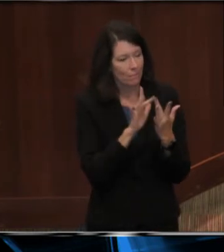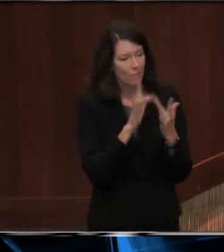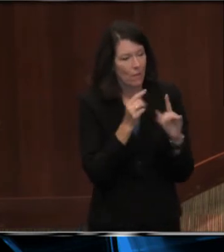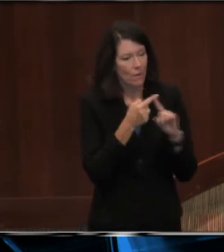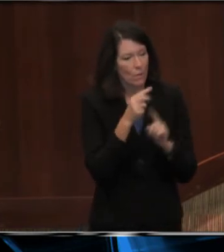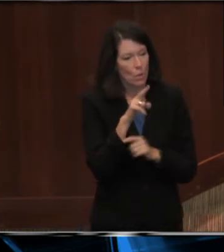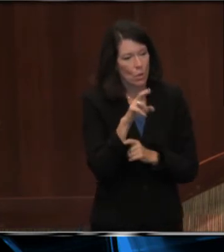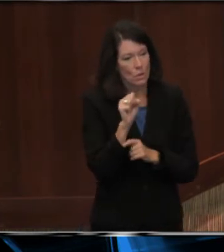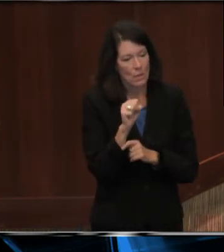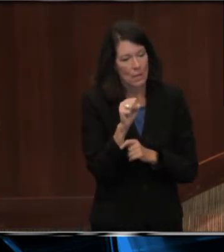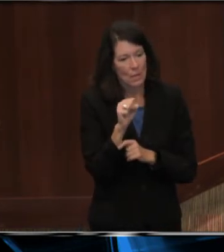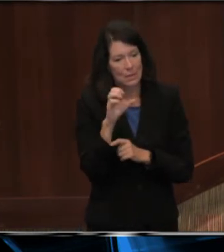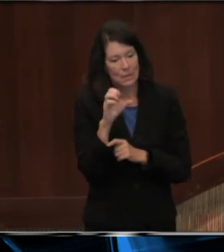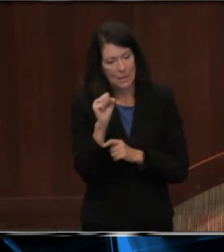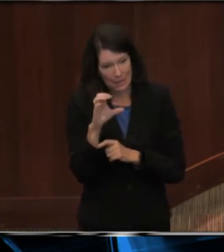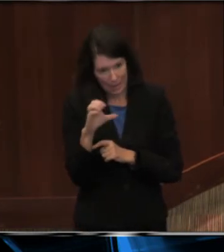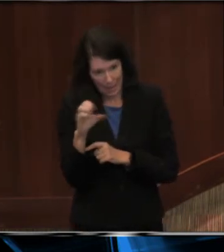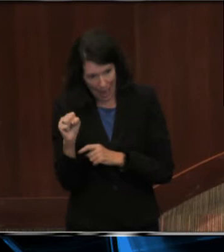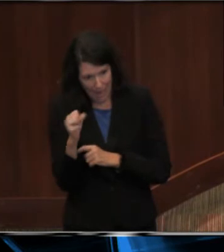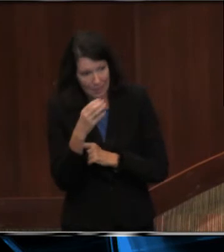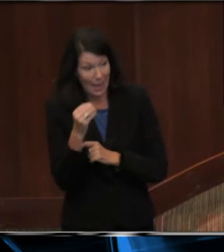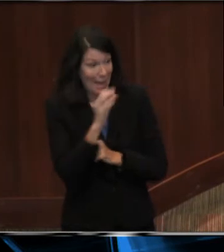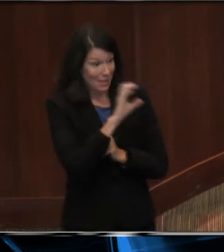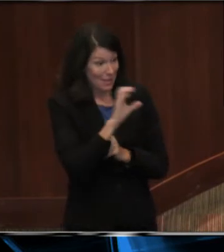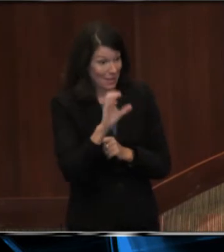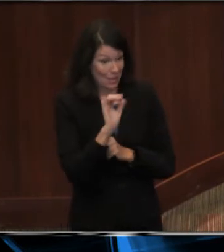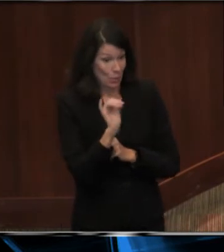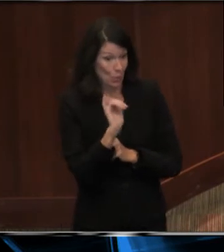University of Colorado, Colorado Springs, and also Colorado College, which is